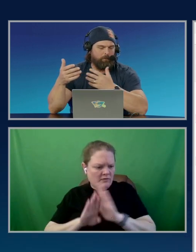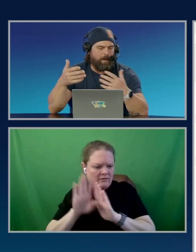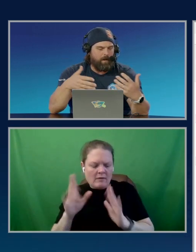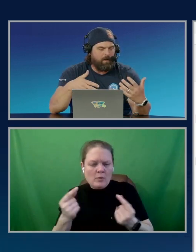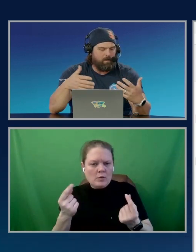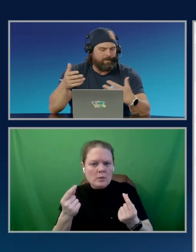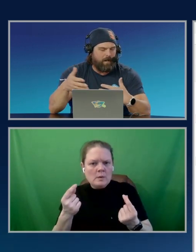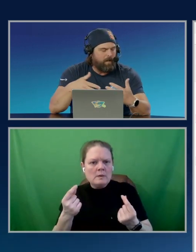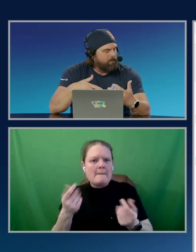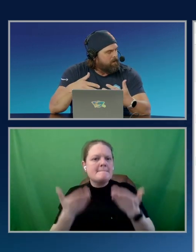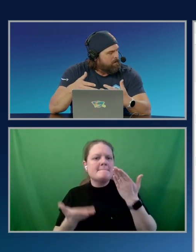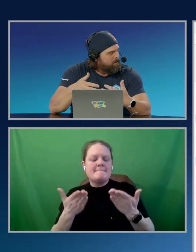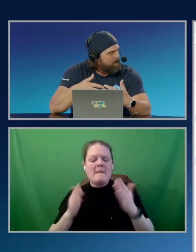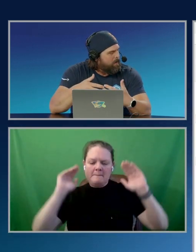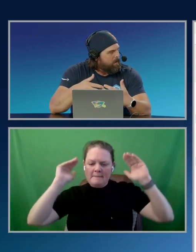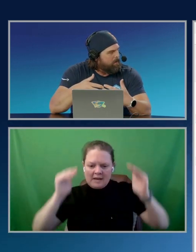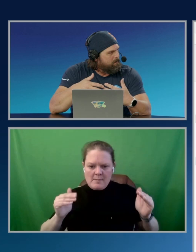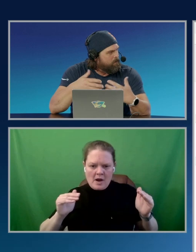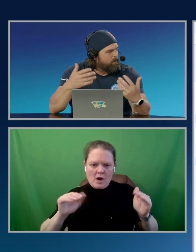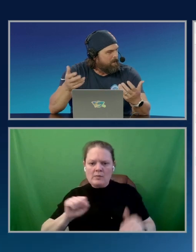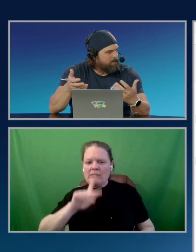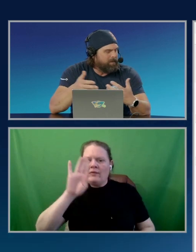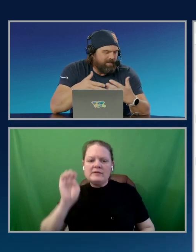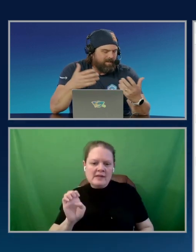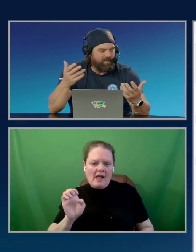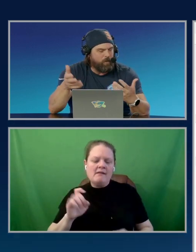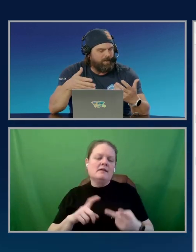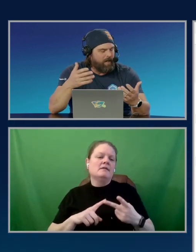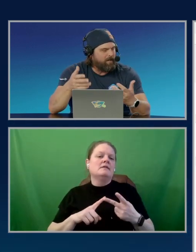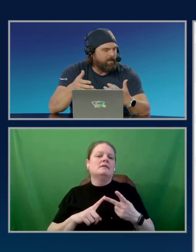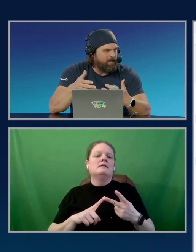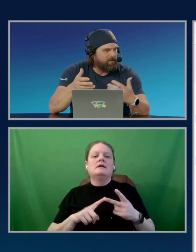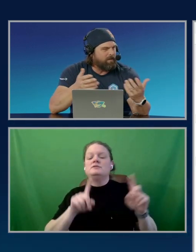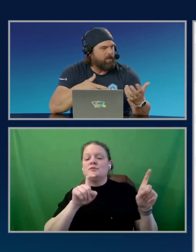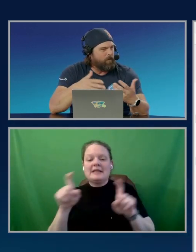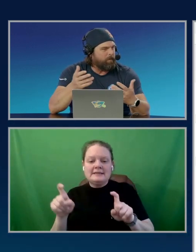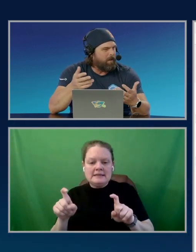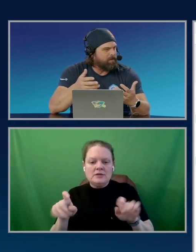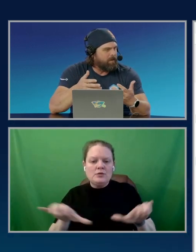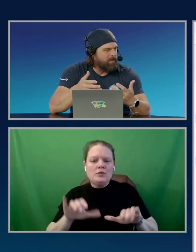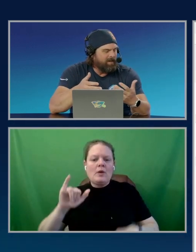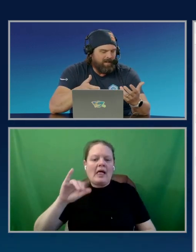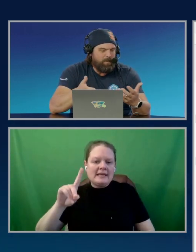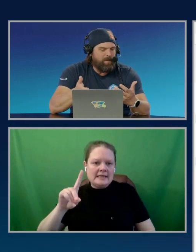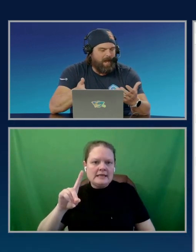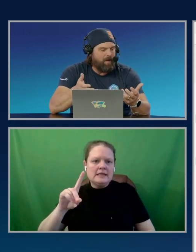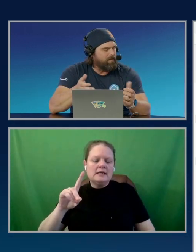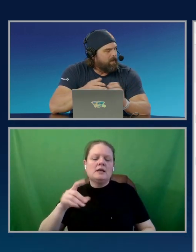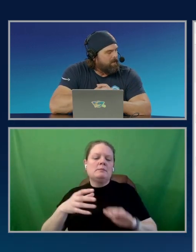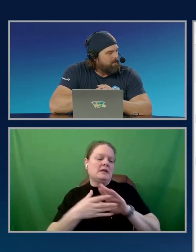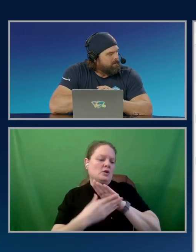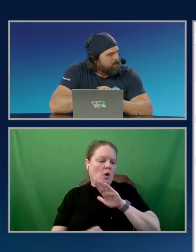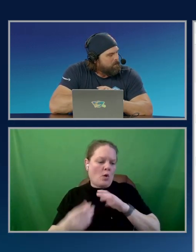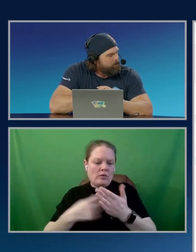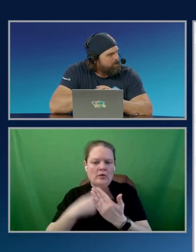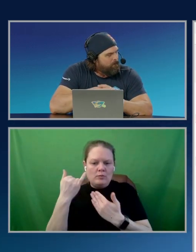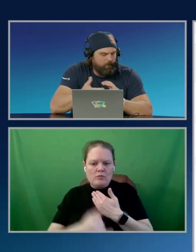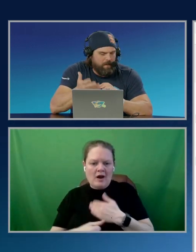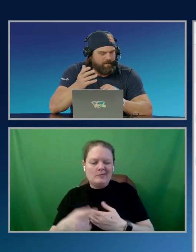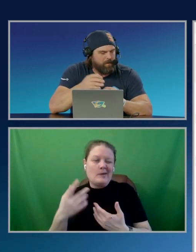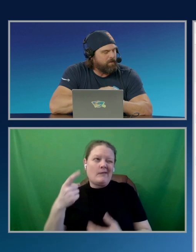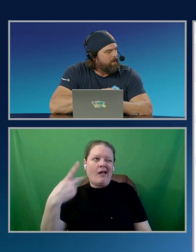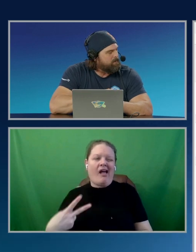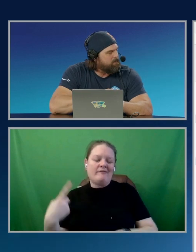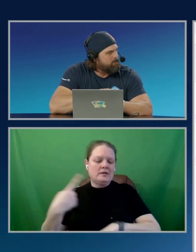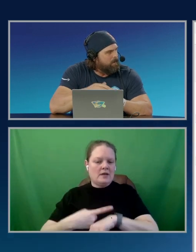maybe compare the styling and do some tests, but he's going to do it in the ID. He's going to clone the project. It might be half a day to do a